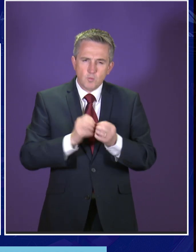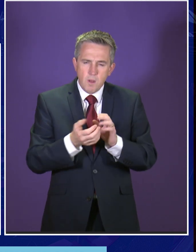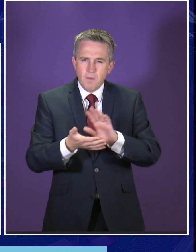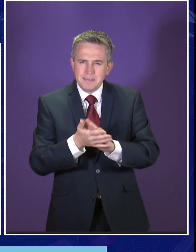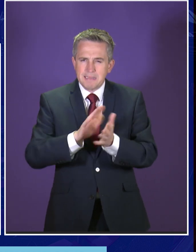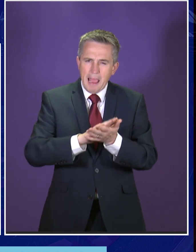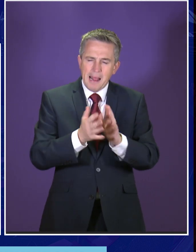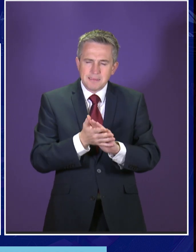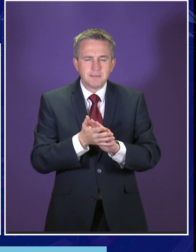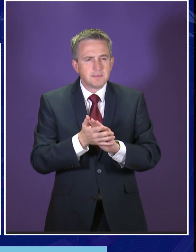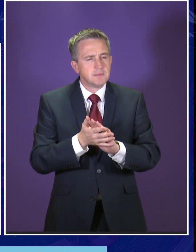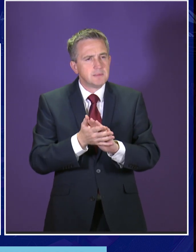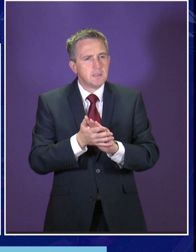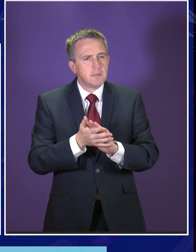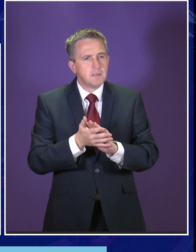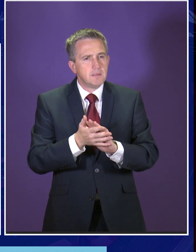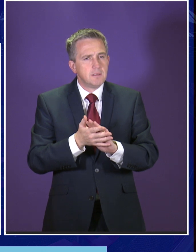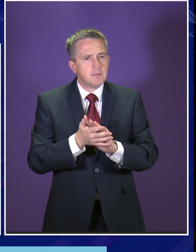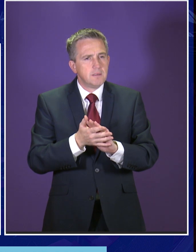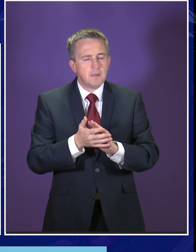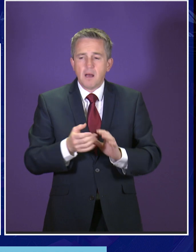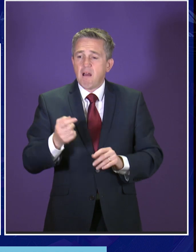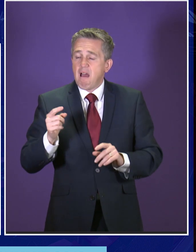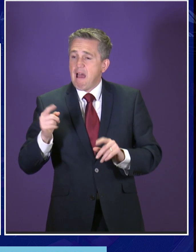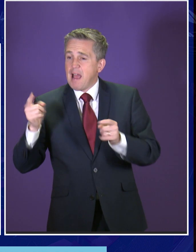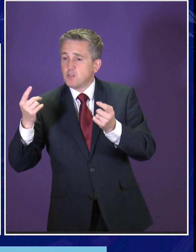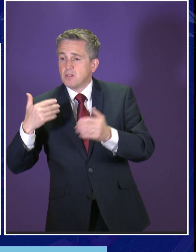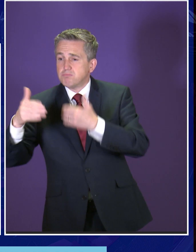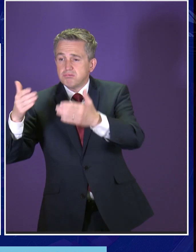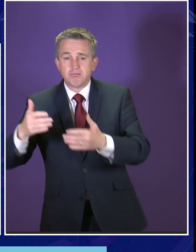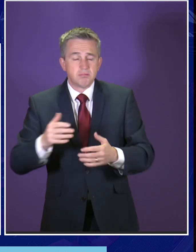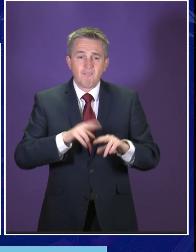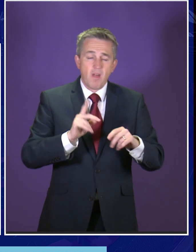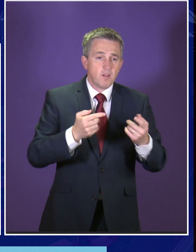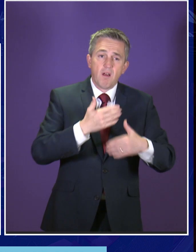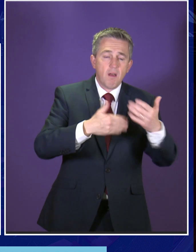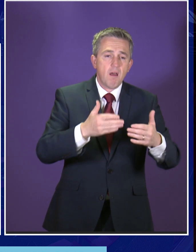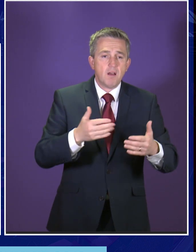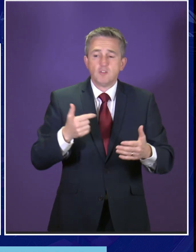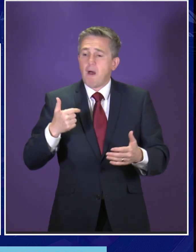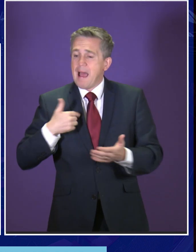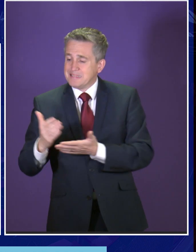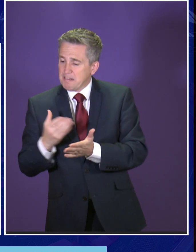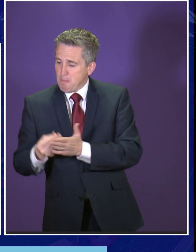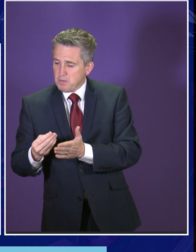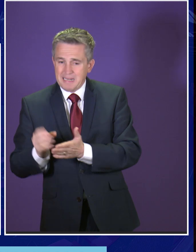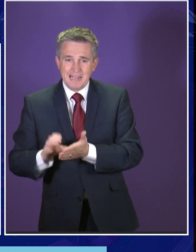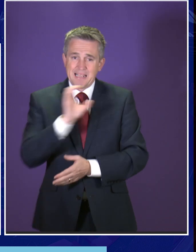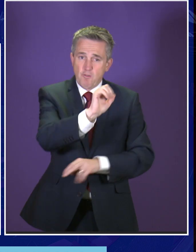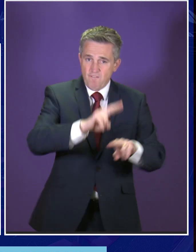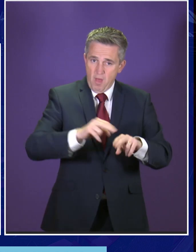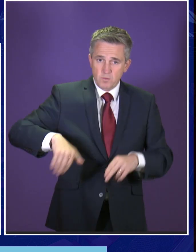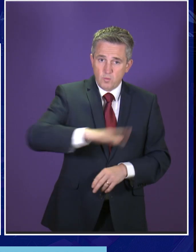cooking. And so both of us couldn't live our dreams, so I saved a bit of money, and I gave it to him, and I said, 'Go live your